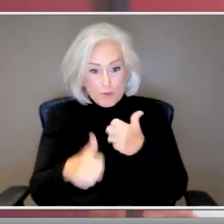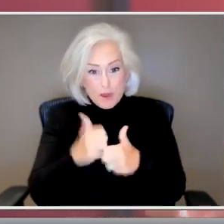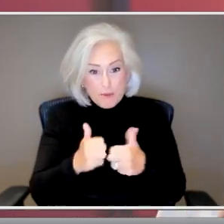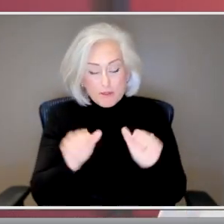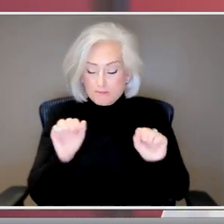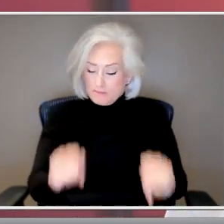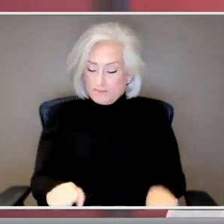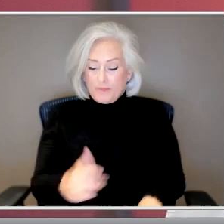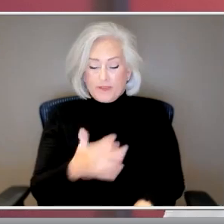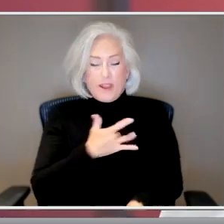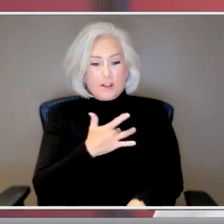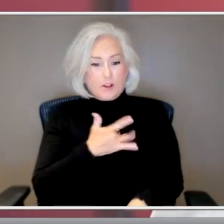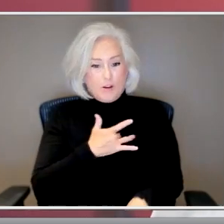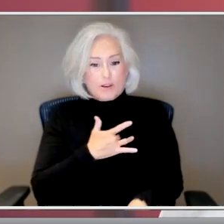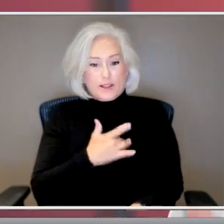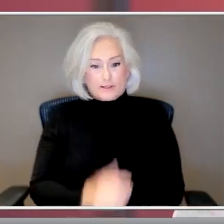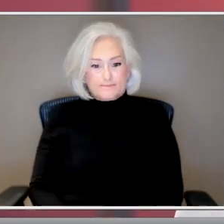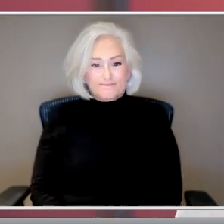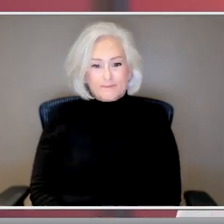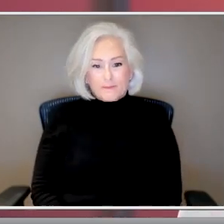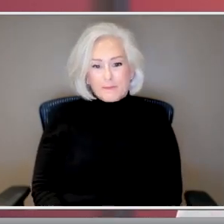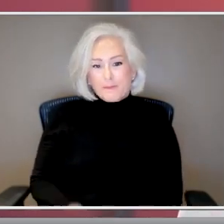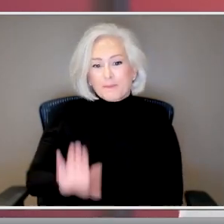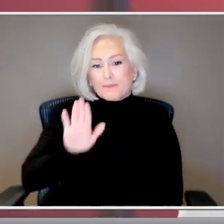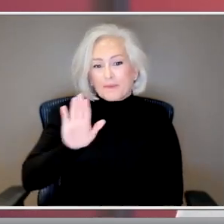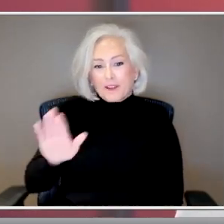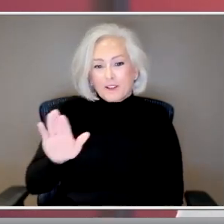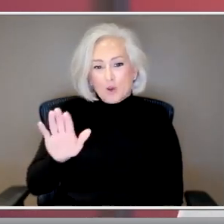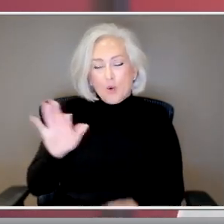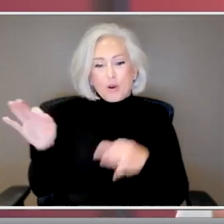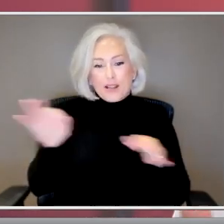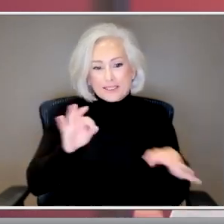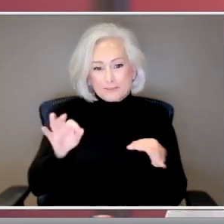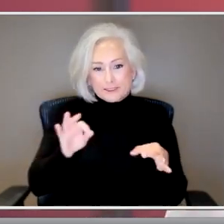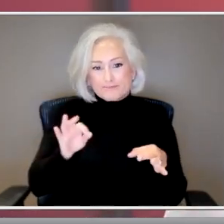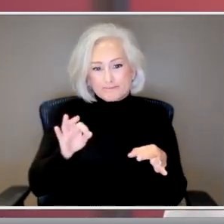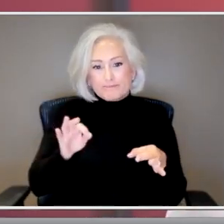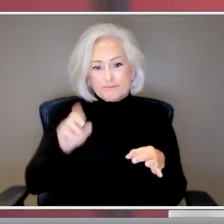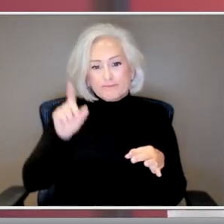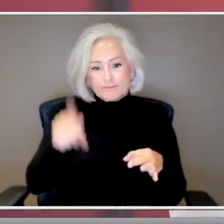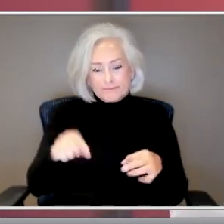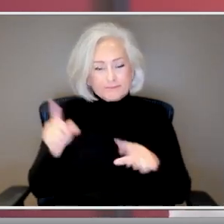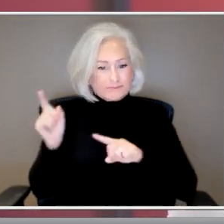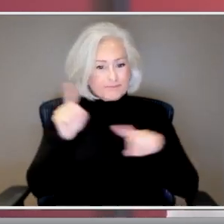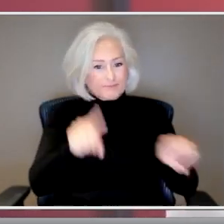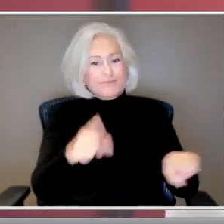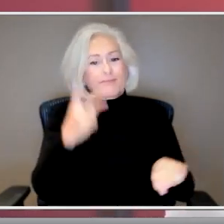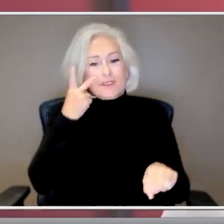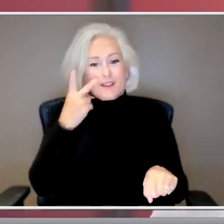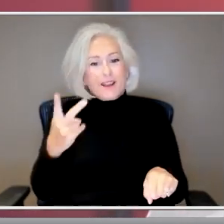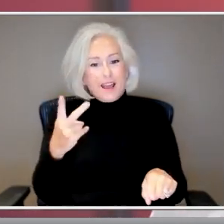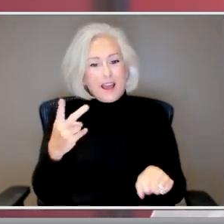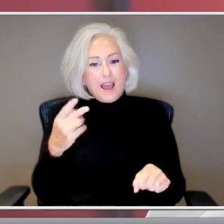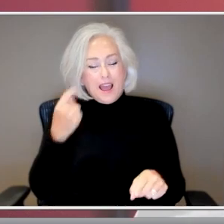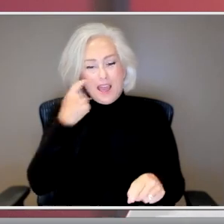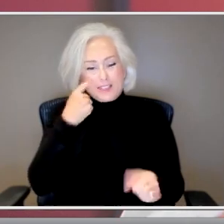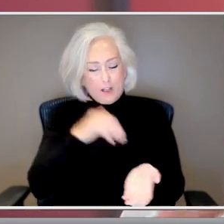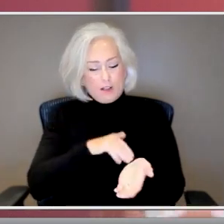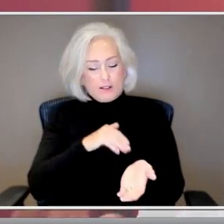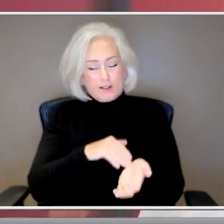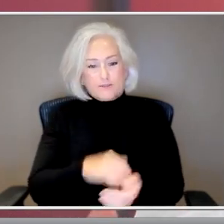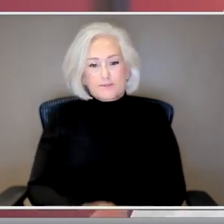the description, she needs to have an eye exam and make sure nothing else is going on. If the patient is on